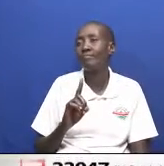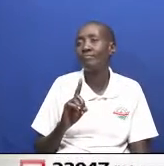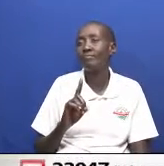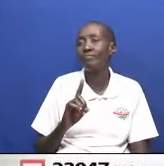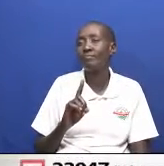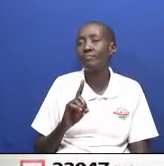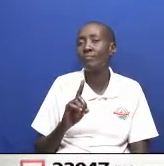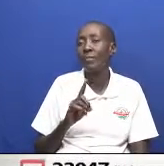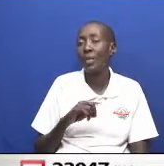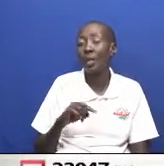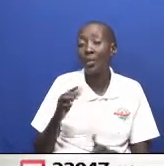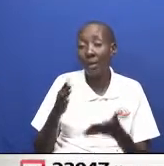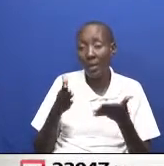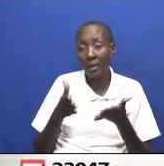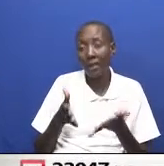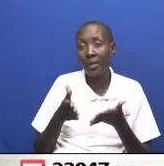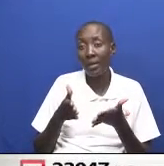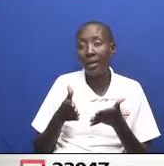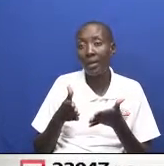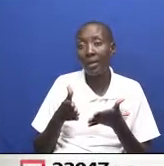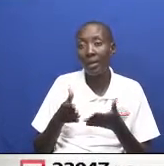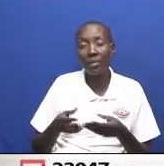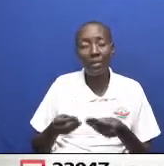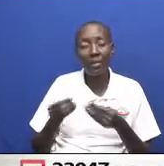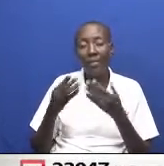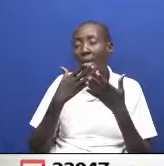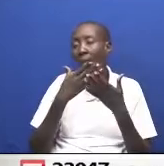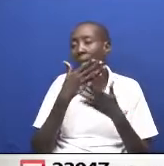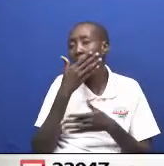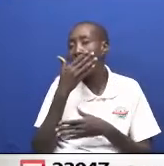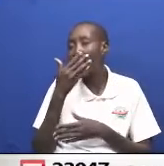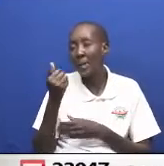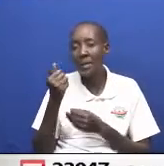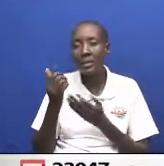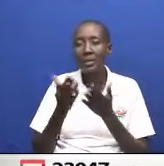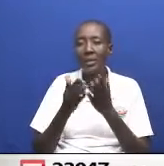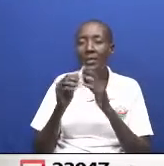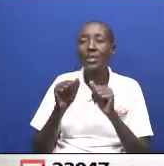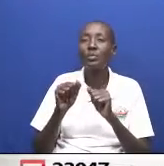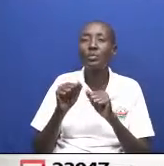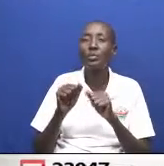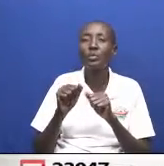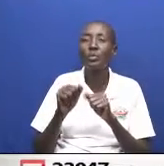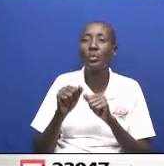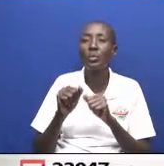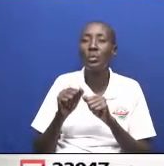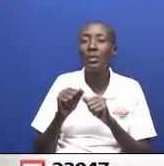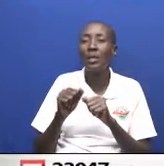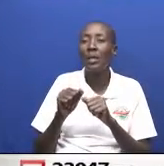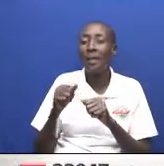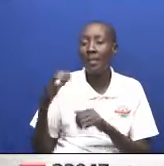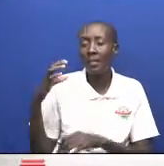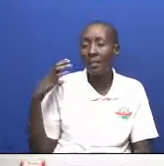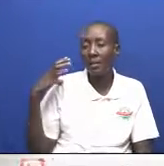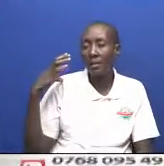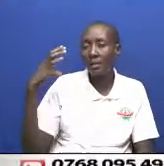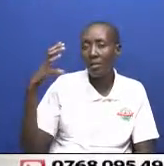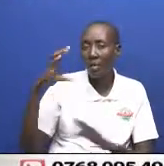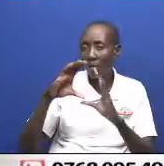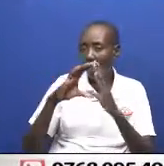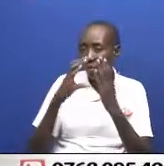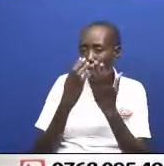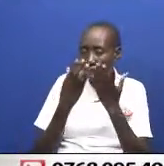we are here to give the best medical service that we can offer. Baluenda Singh, mwenyekiti wa jamii ya Kalasinga humu